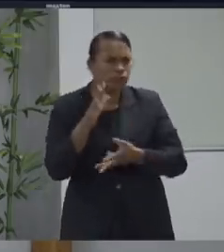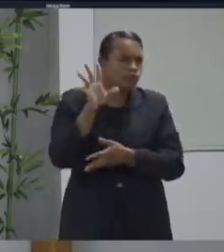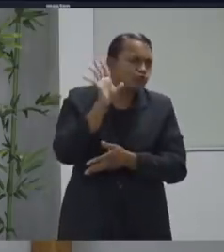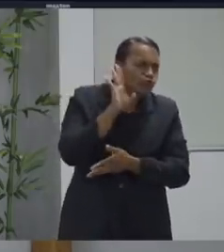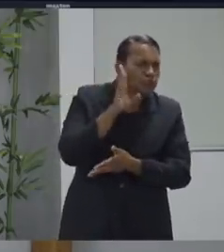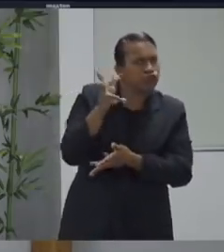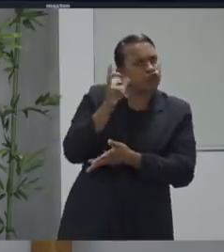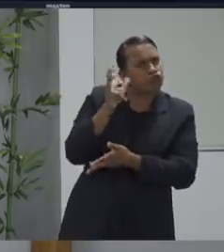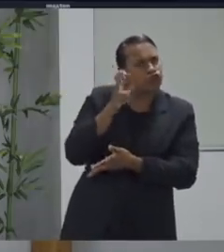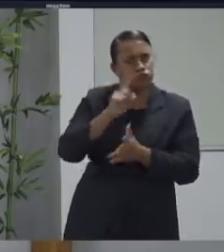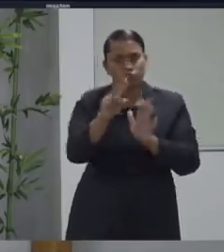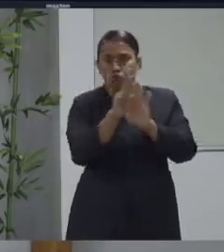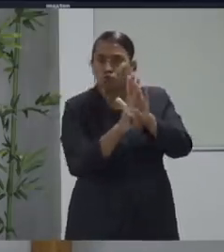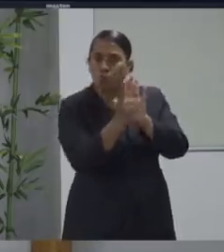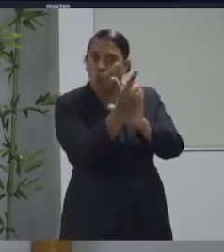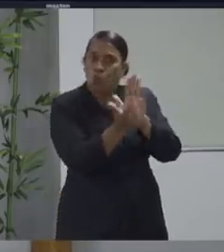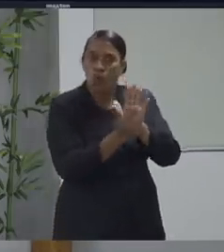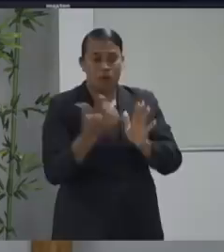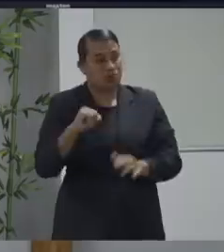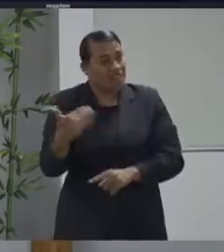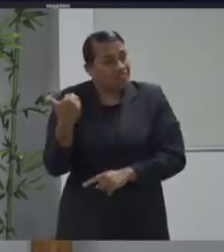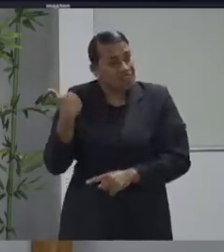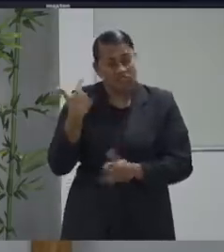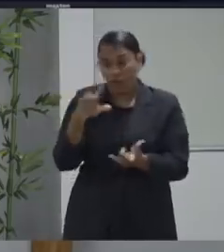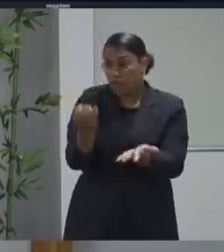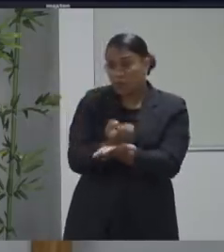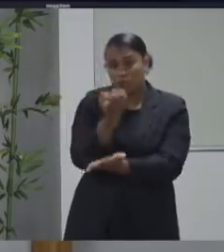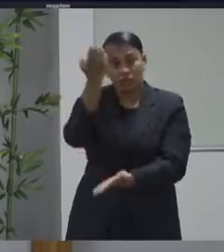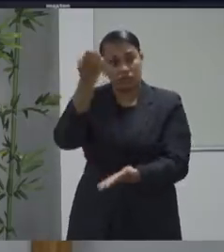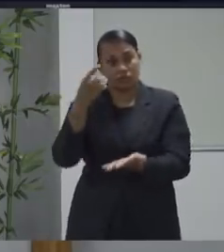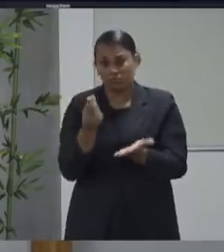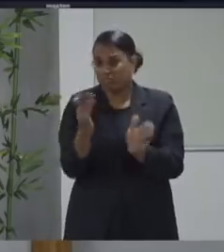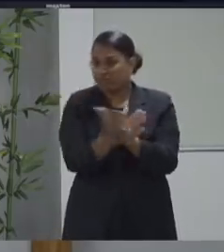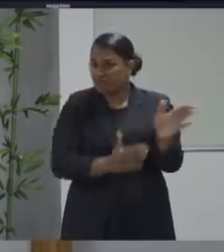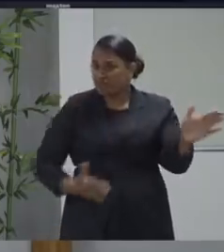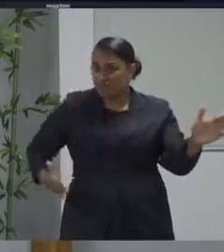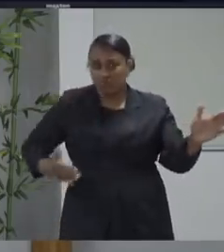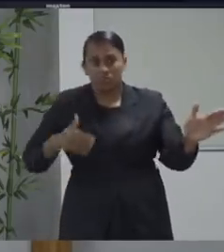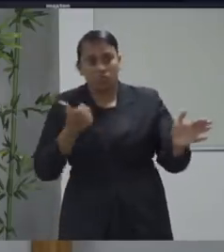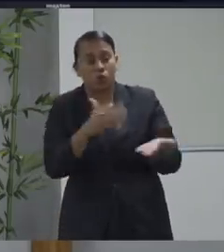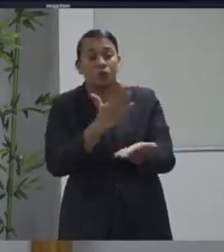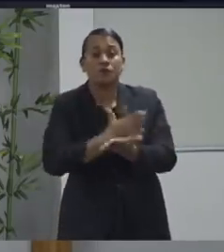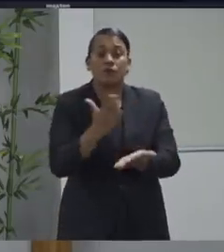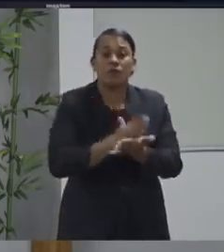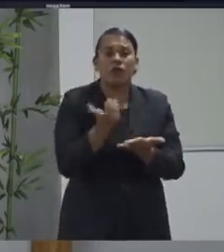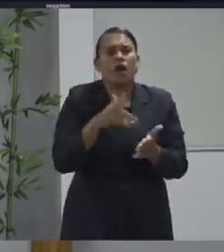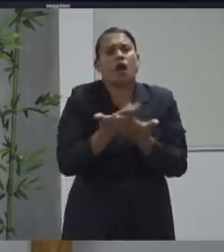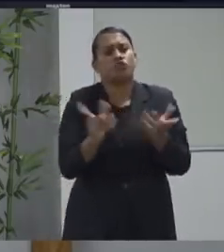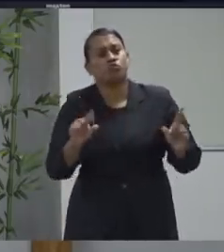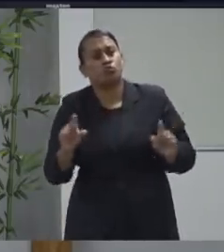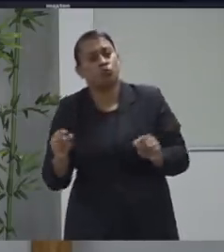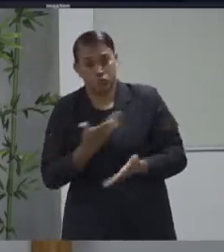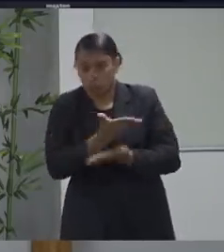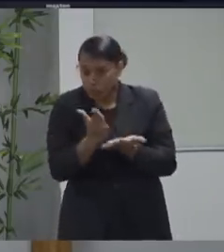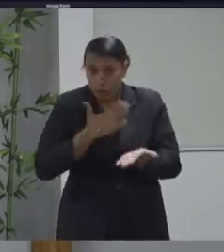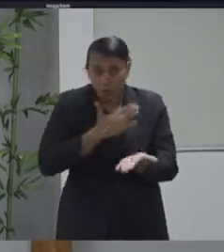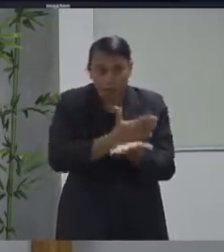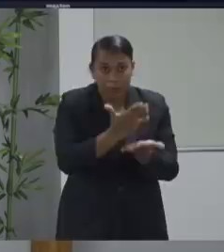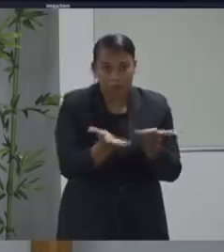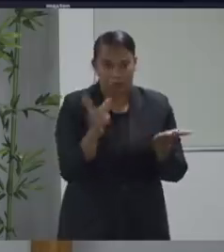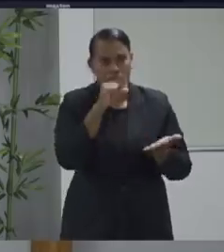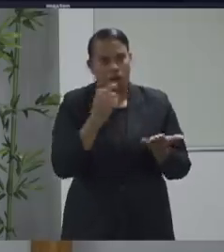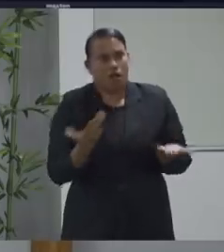affected by our economic slowdown can claim their FNPF relief, and how some new businesses will be